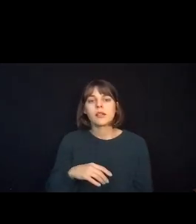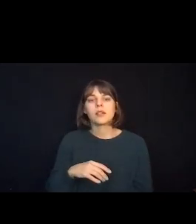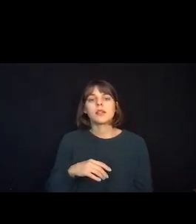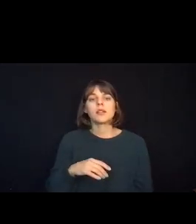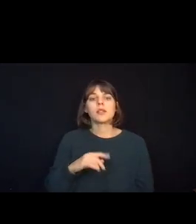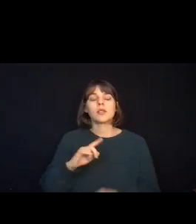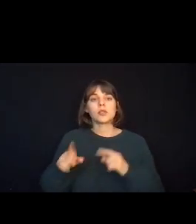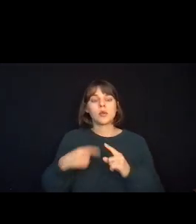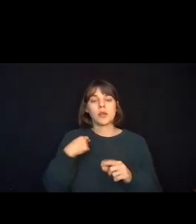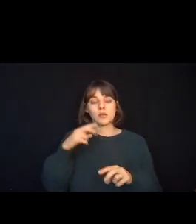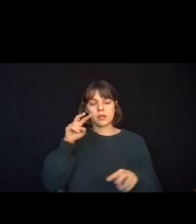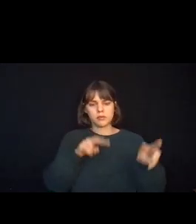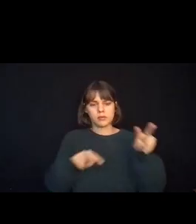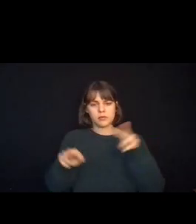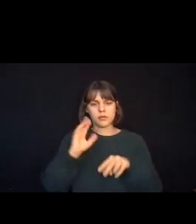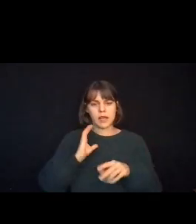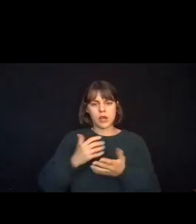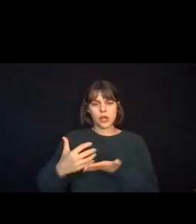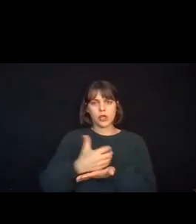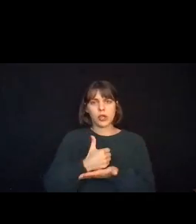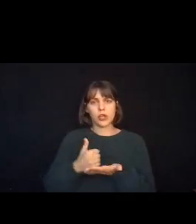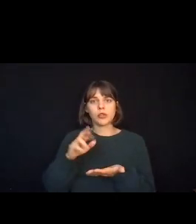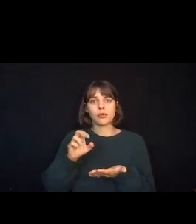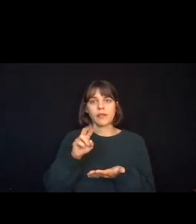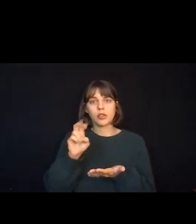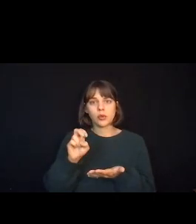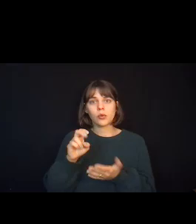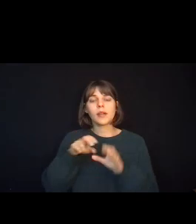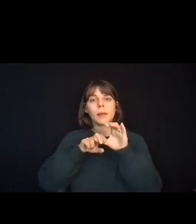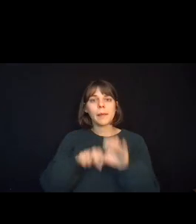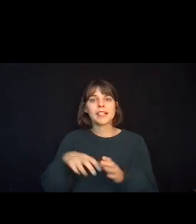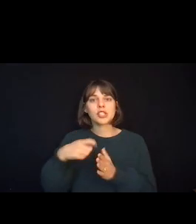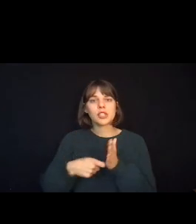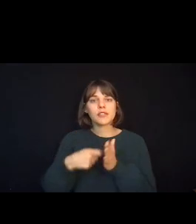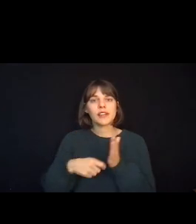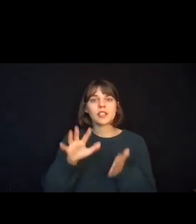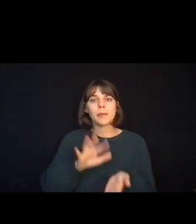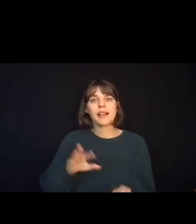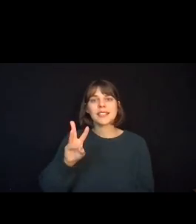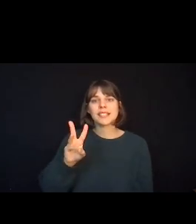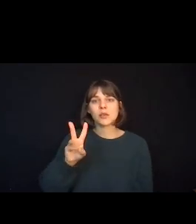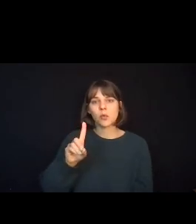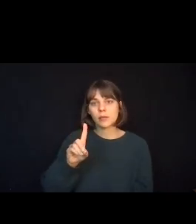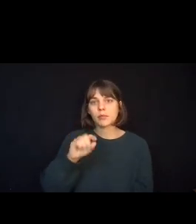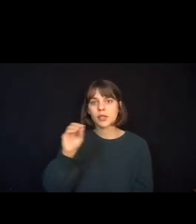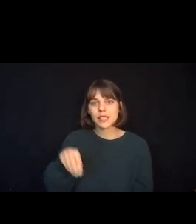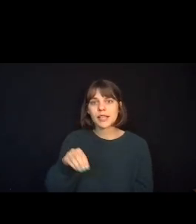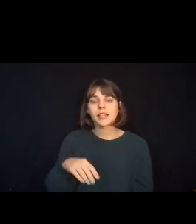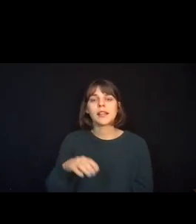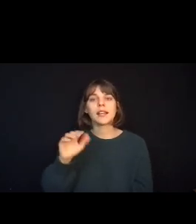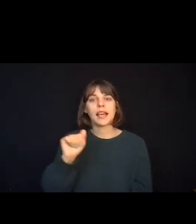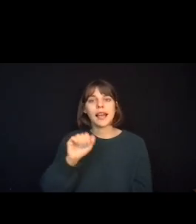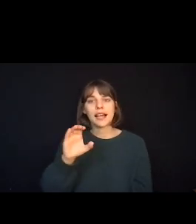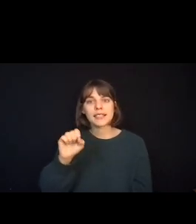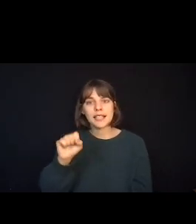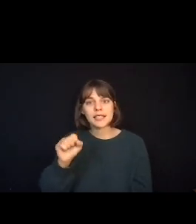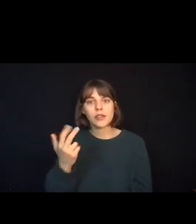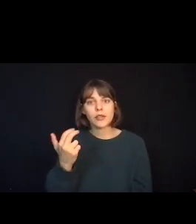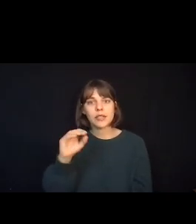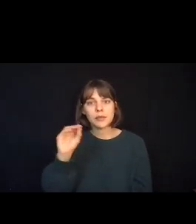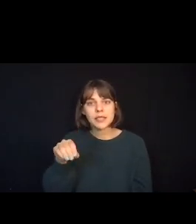So when we look at just our earned revenues, passenger fares are about 61% of that. Access is 13%, and